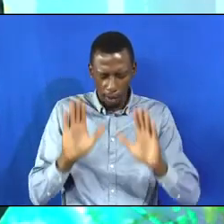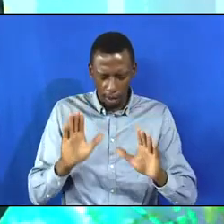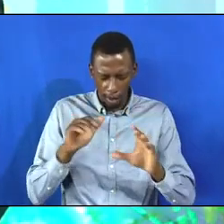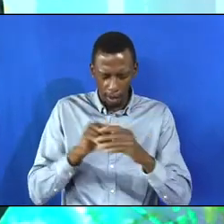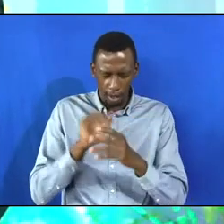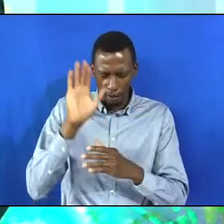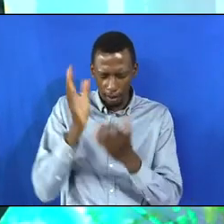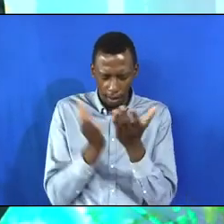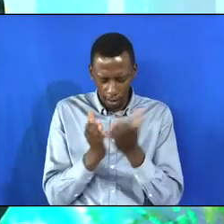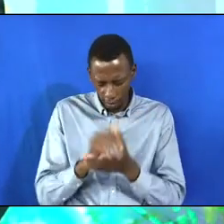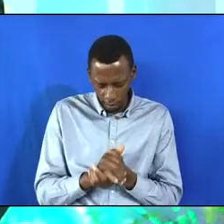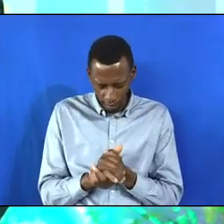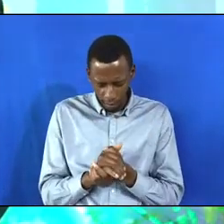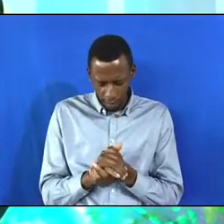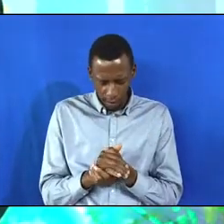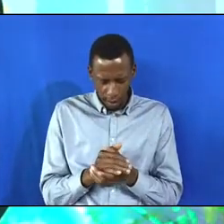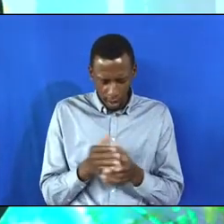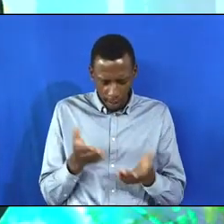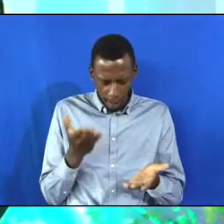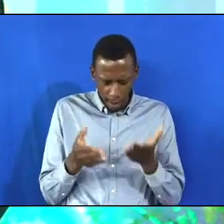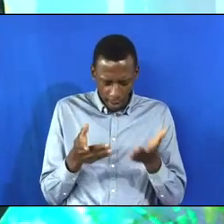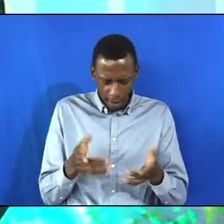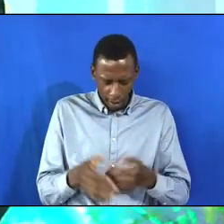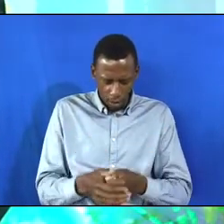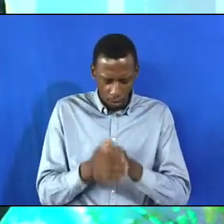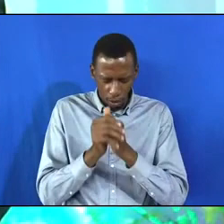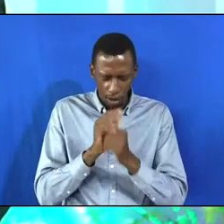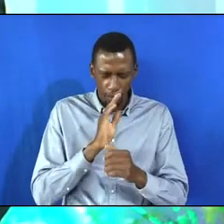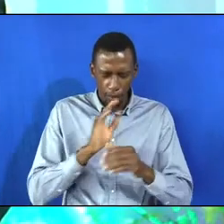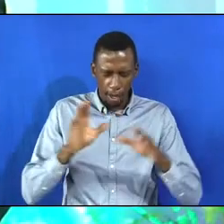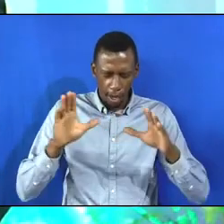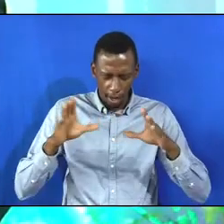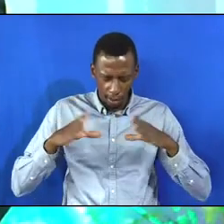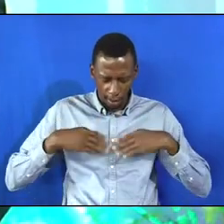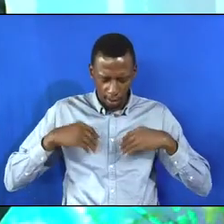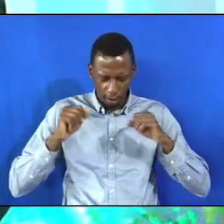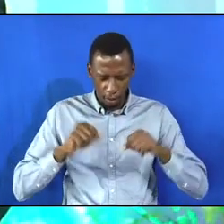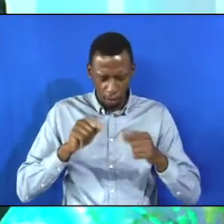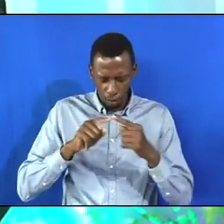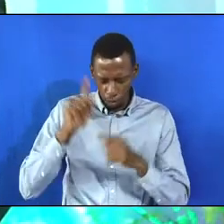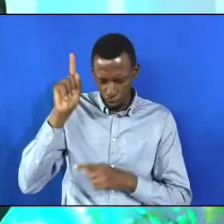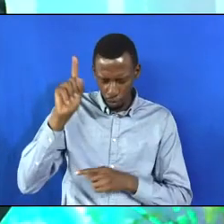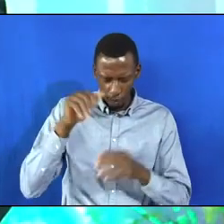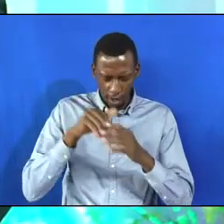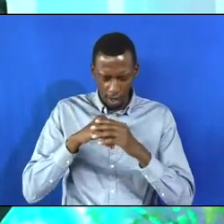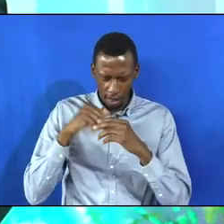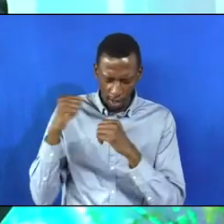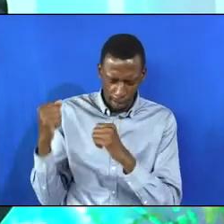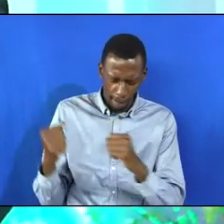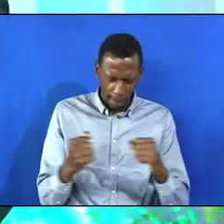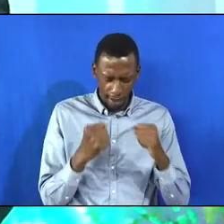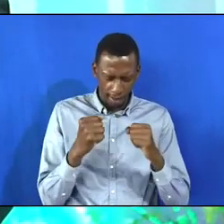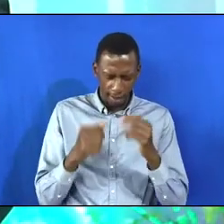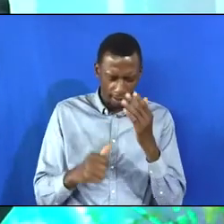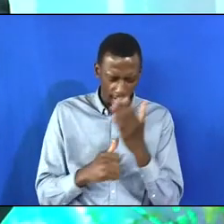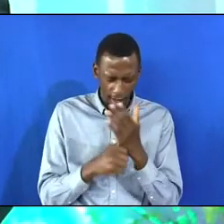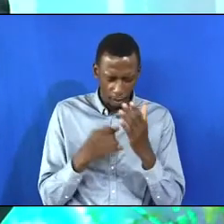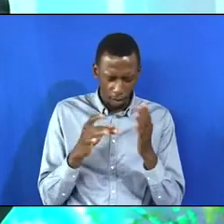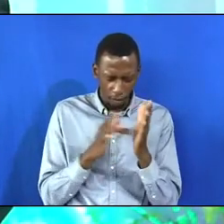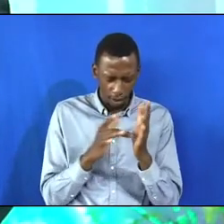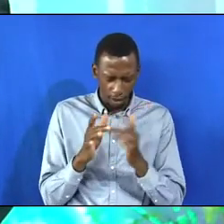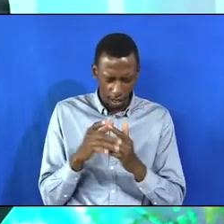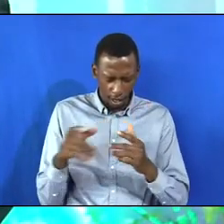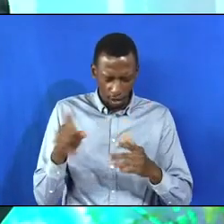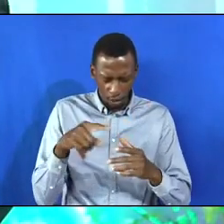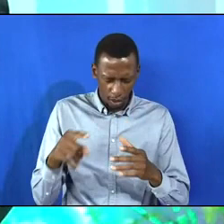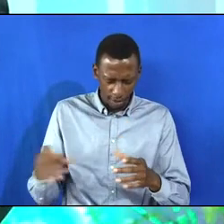Let this worship be acceptable to you. In the mighty name of Jesus, we bind and cast out demonic forces